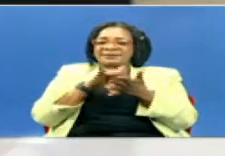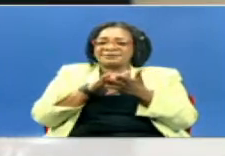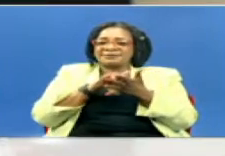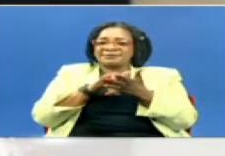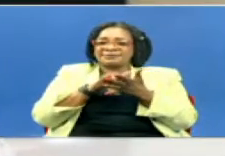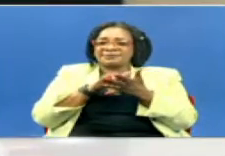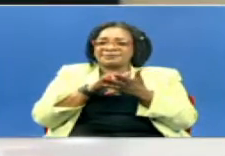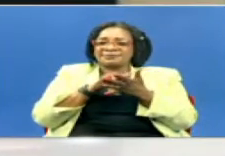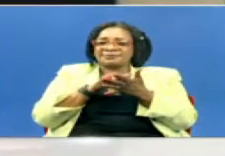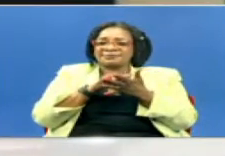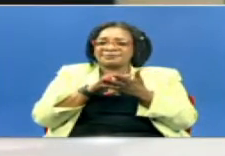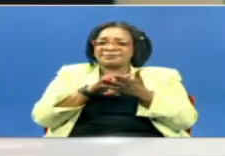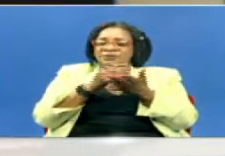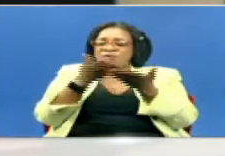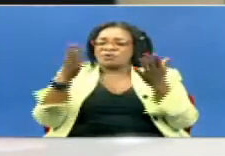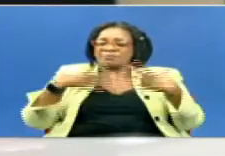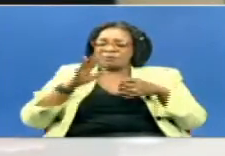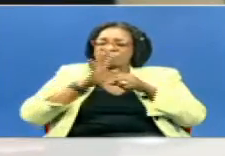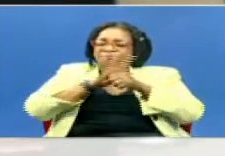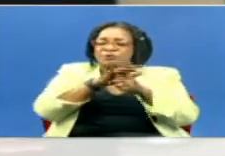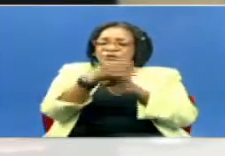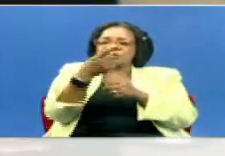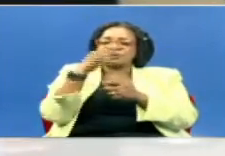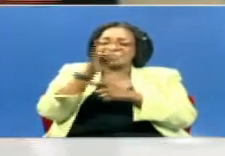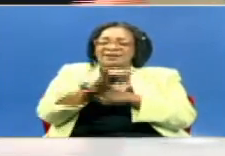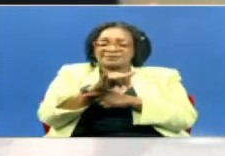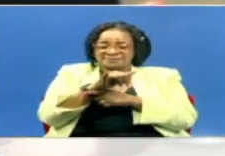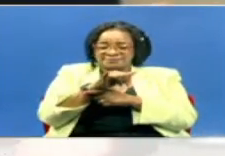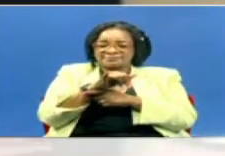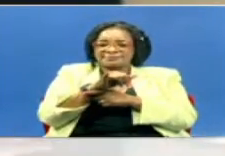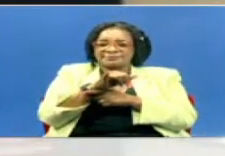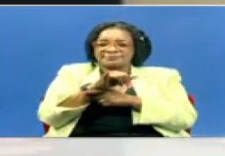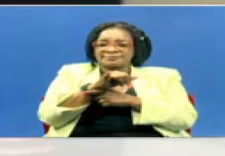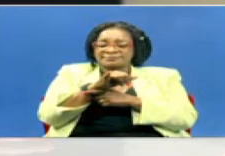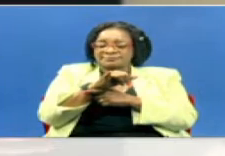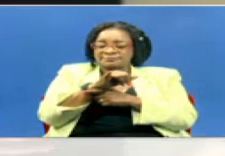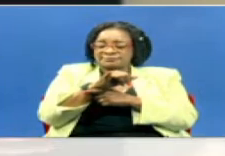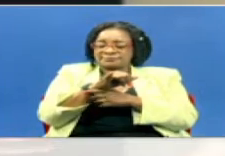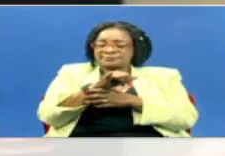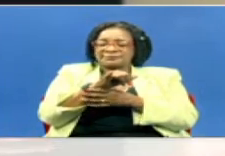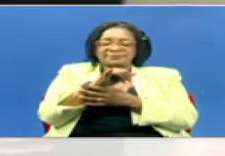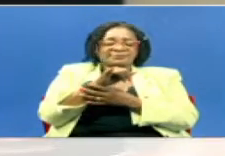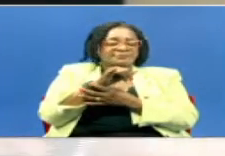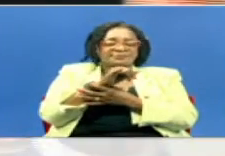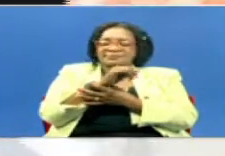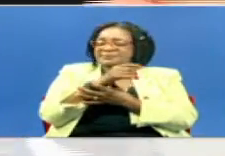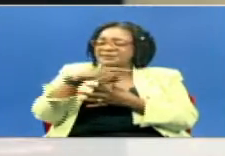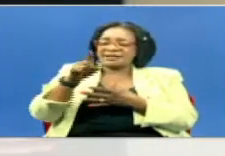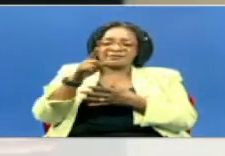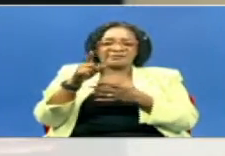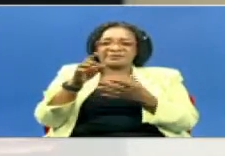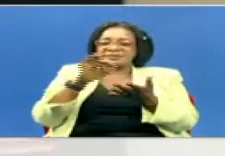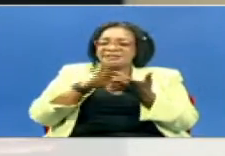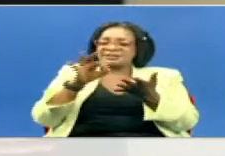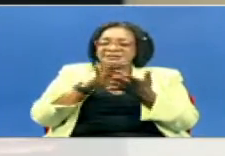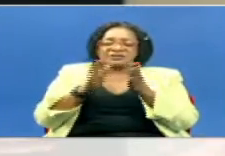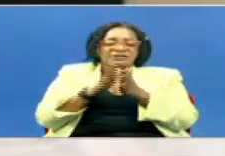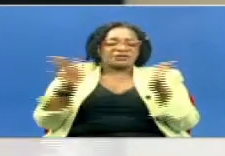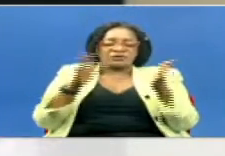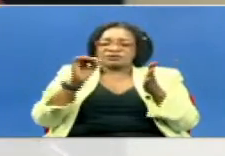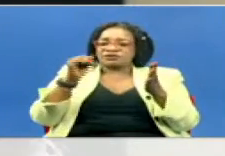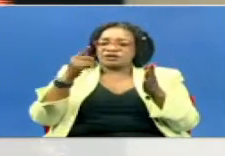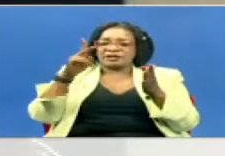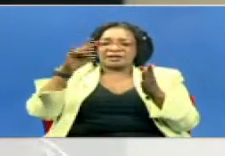by you guys again to say those things. But he knows himself is not even a Mkamba. Secretary General Shakila is not a Mkamba.